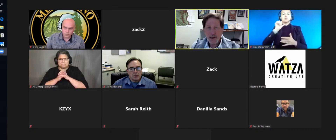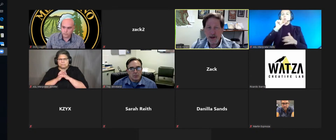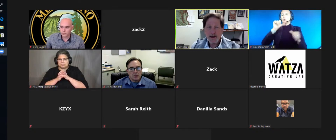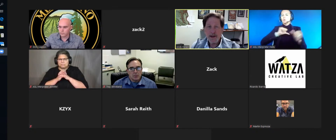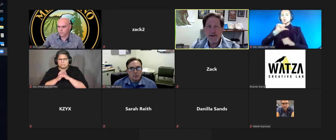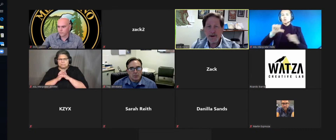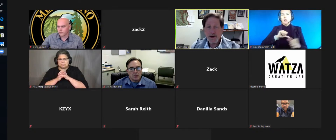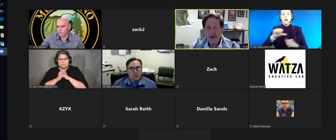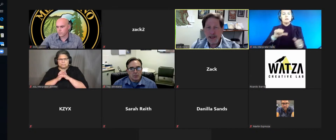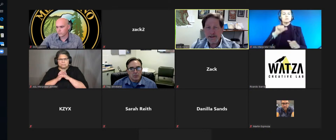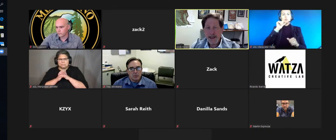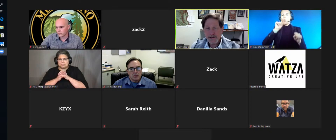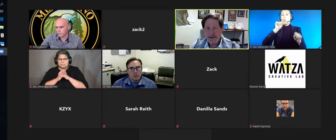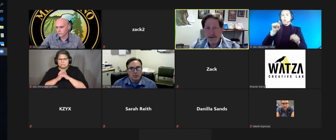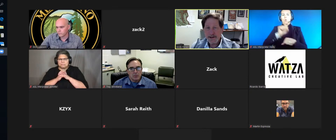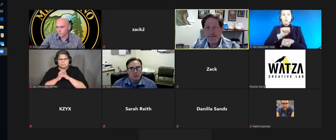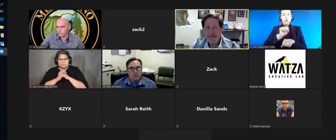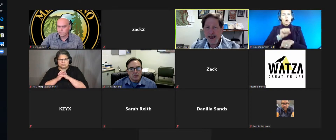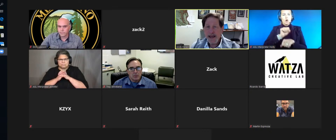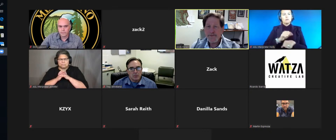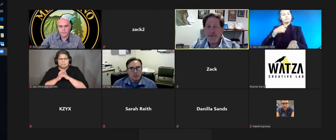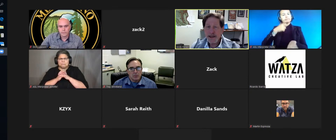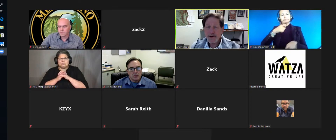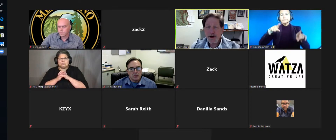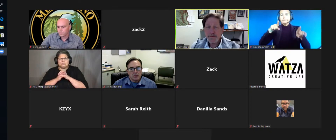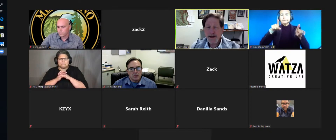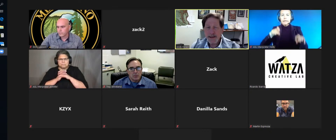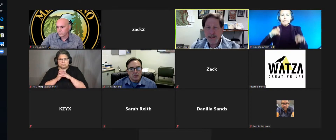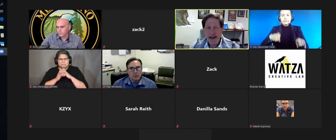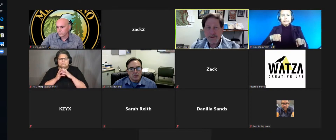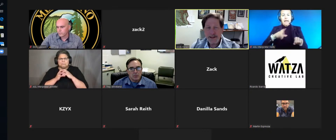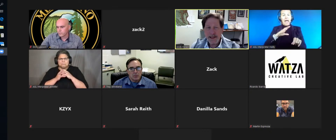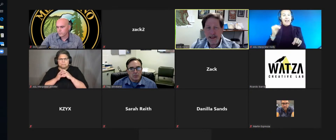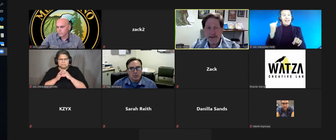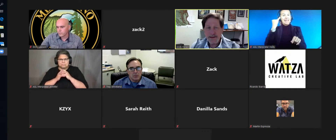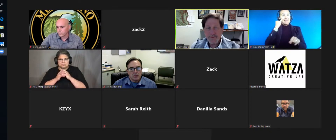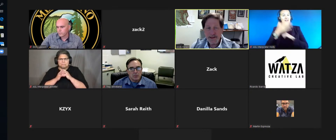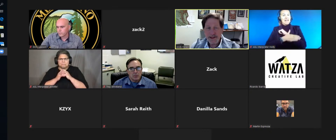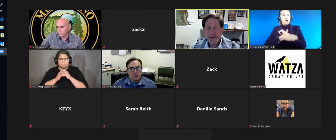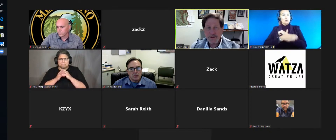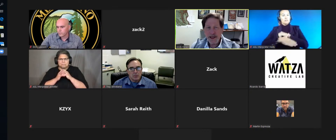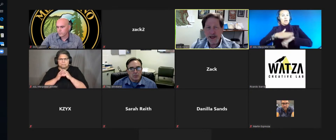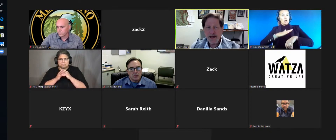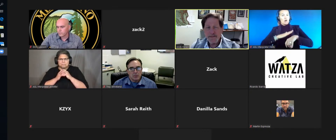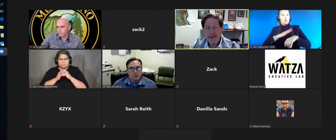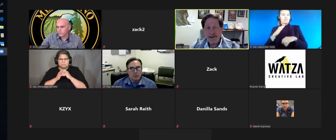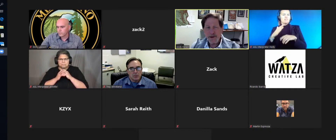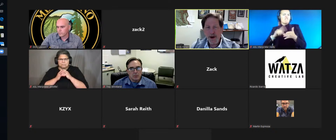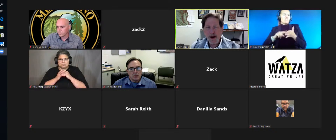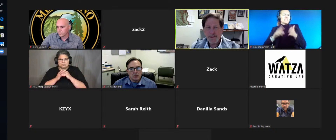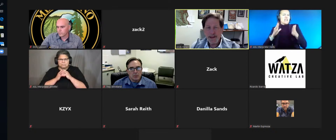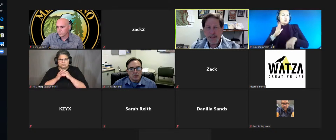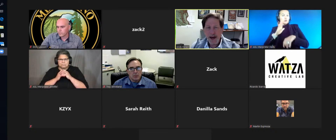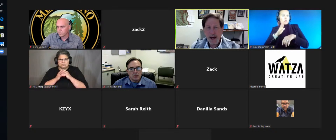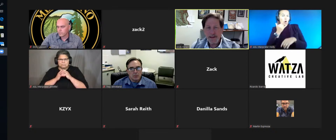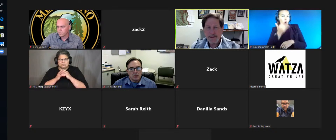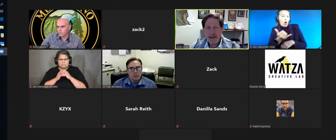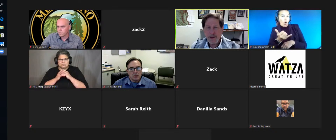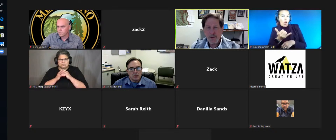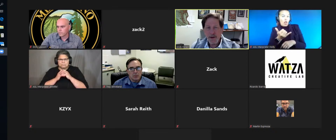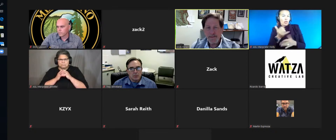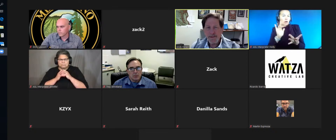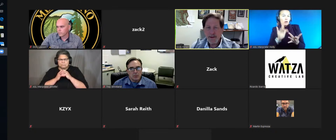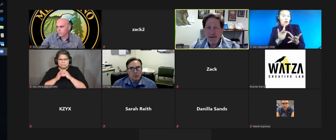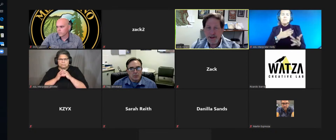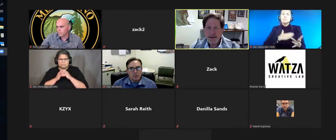to work, go get tested. And if you get called by the county case investigators, please cooperate, be honest